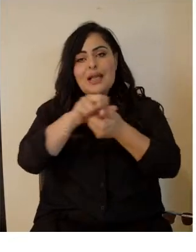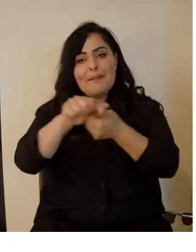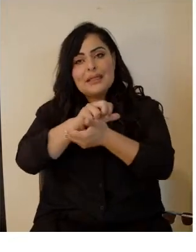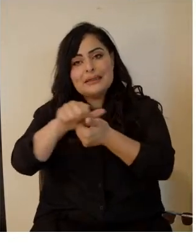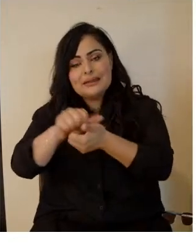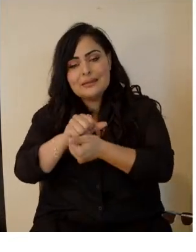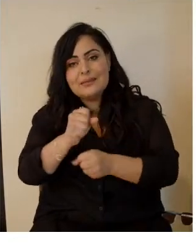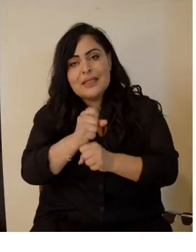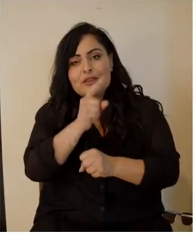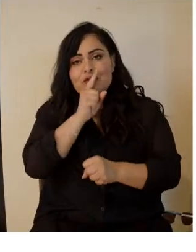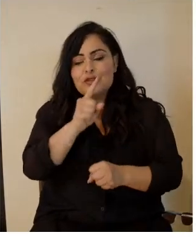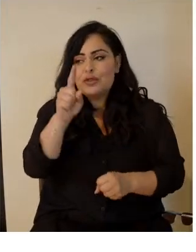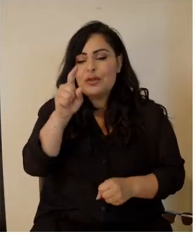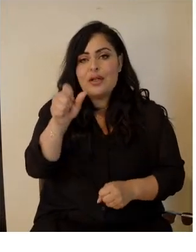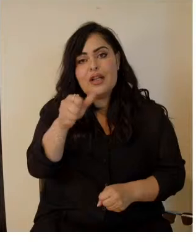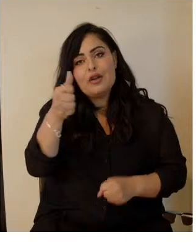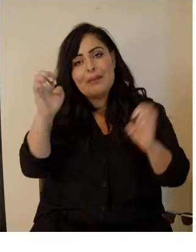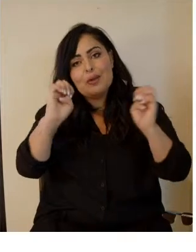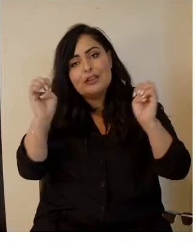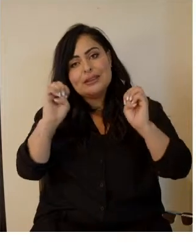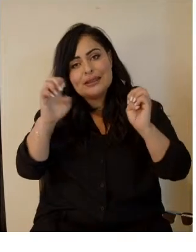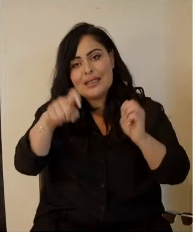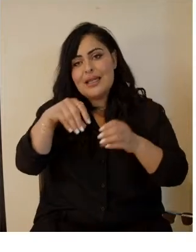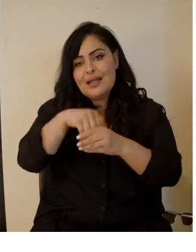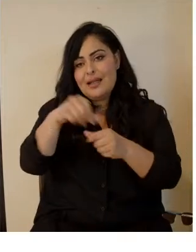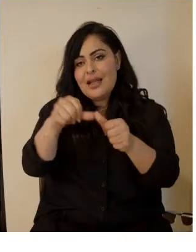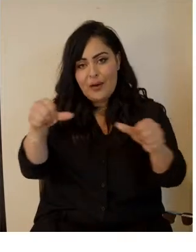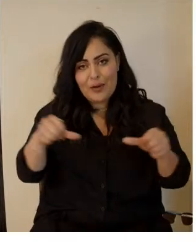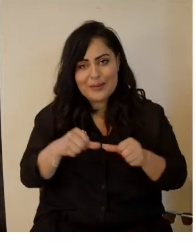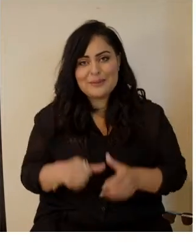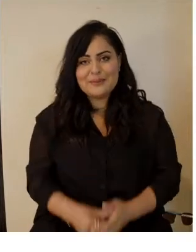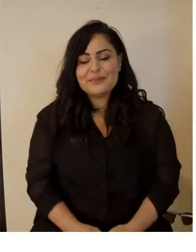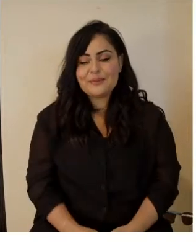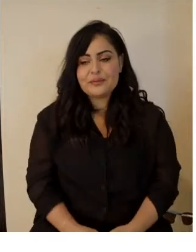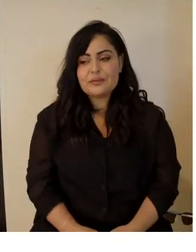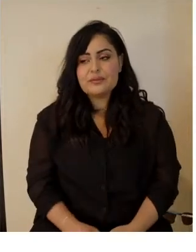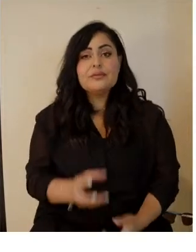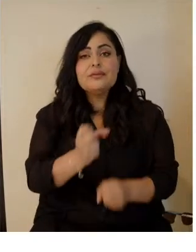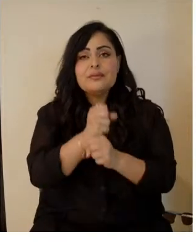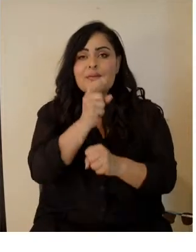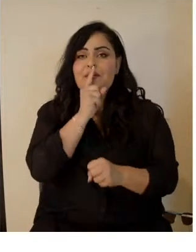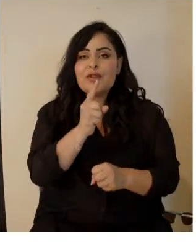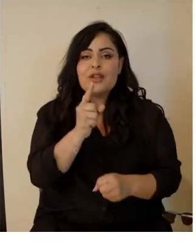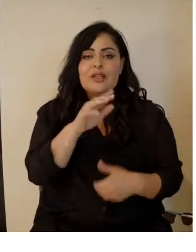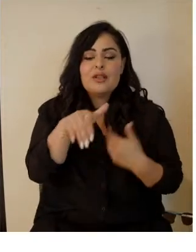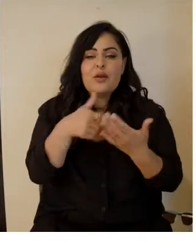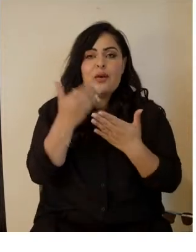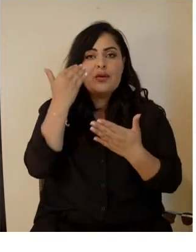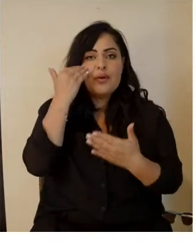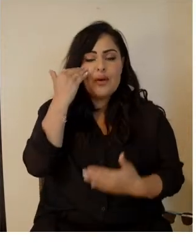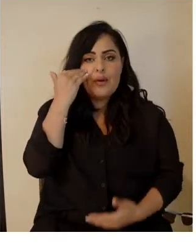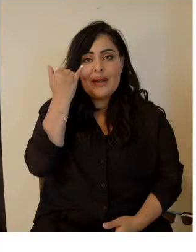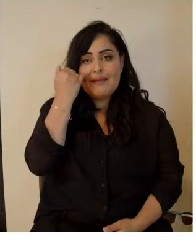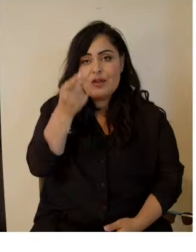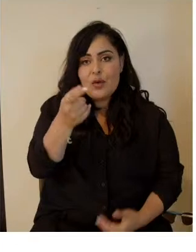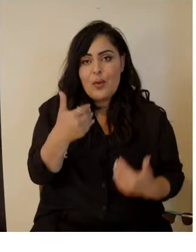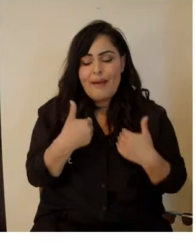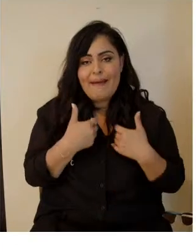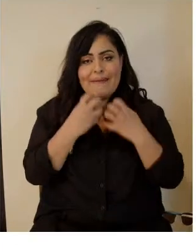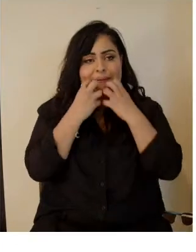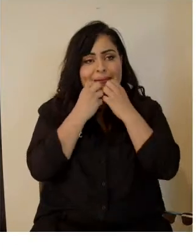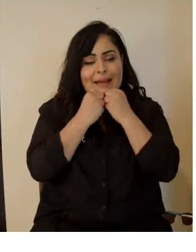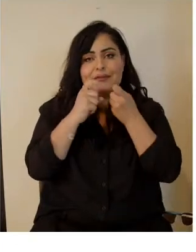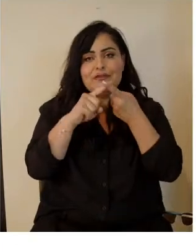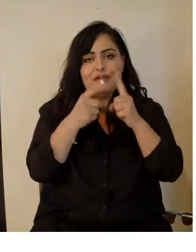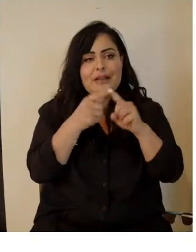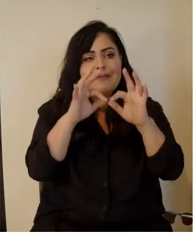any other emergencies that are needed in the area. I want to make sure that everybody knows that if you have loved ones or